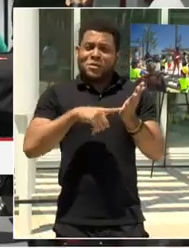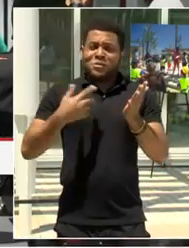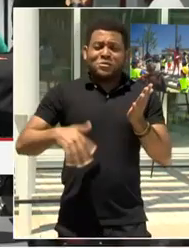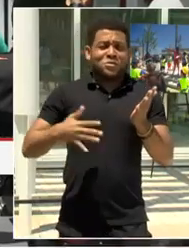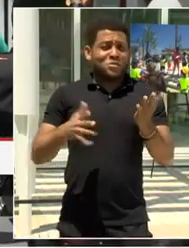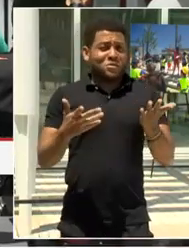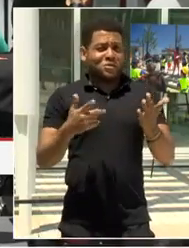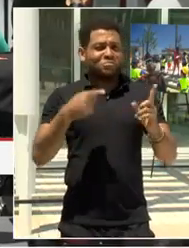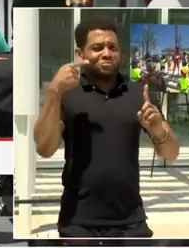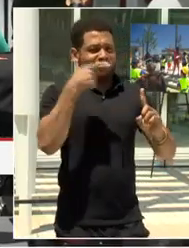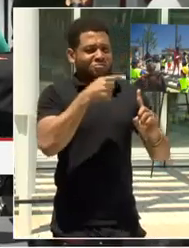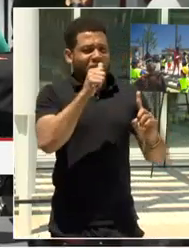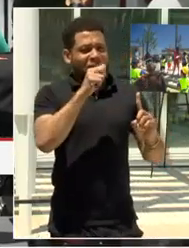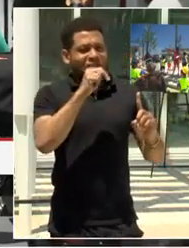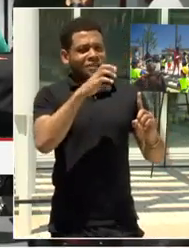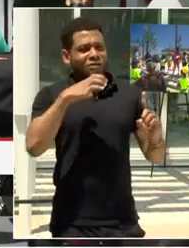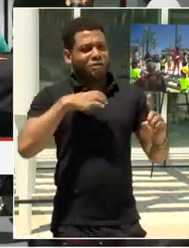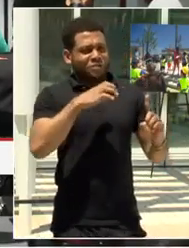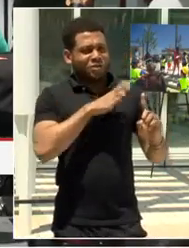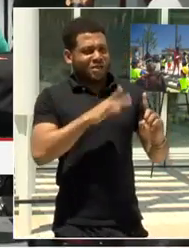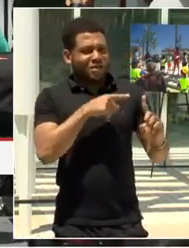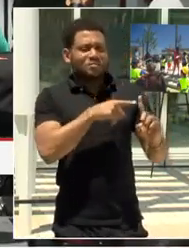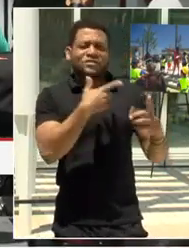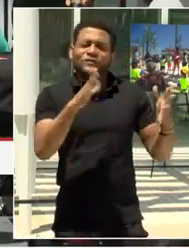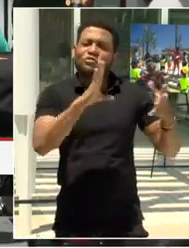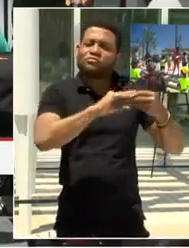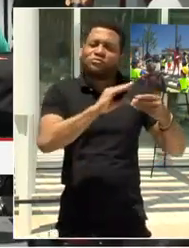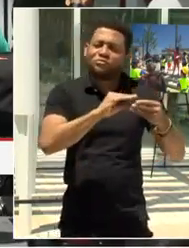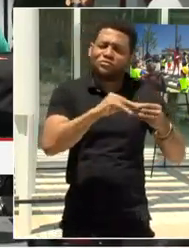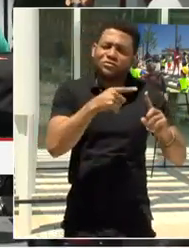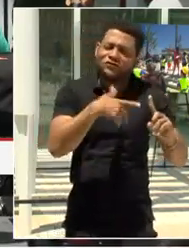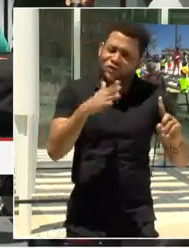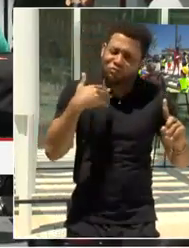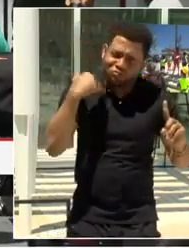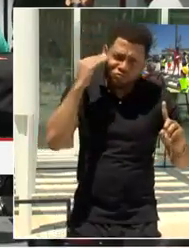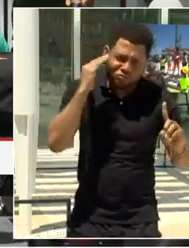commissioner mentioned it, and we don't have to go over the